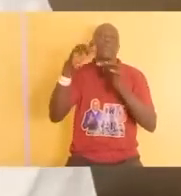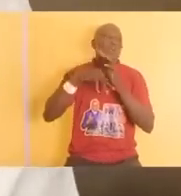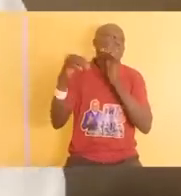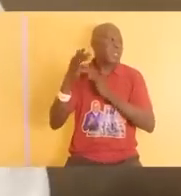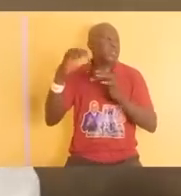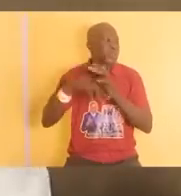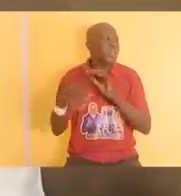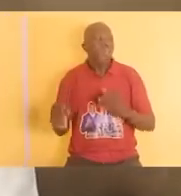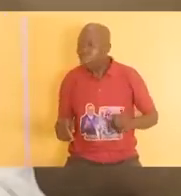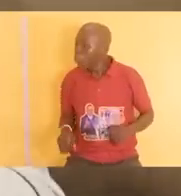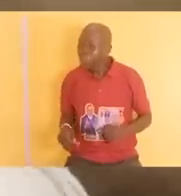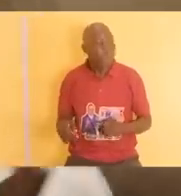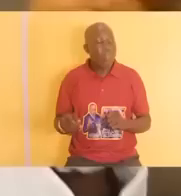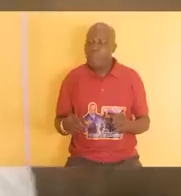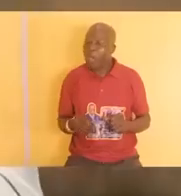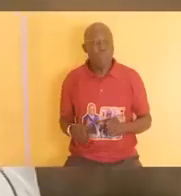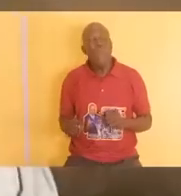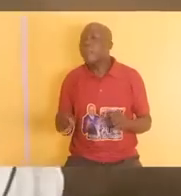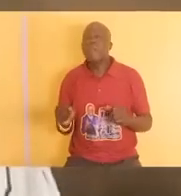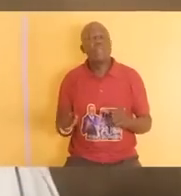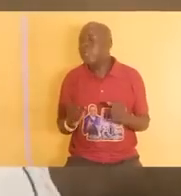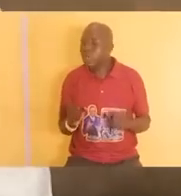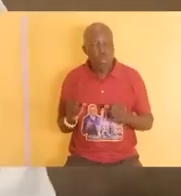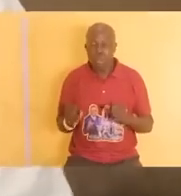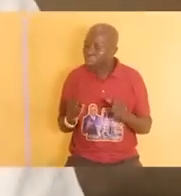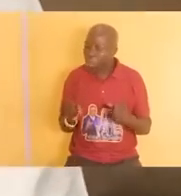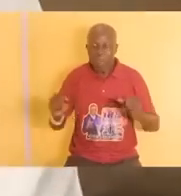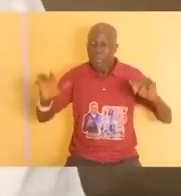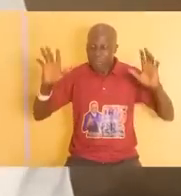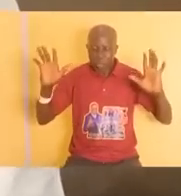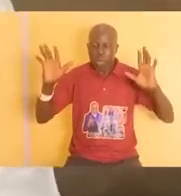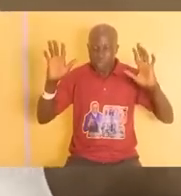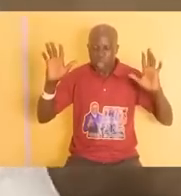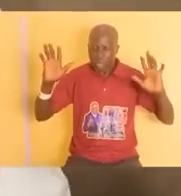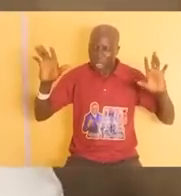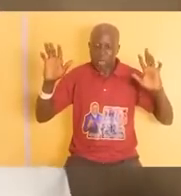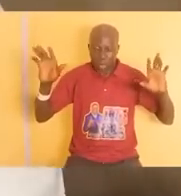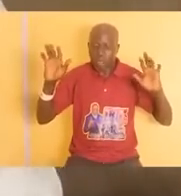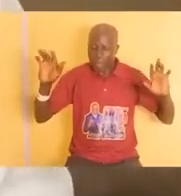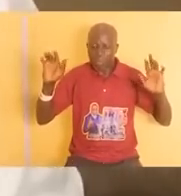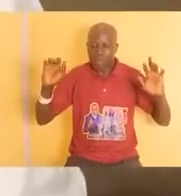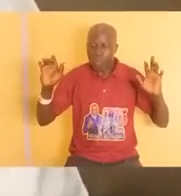yes, yes, yes, yes, yes, yes, yes,